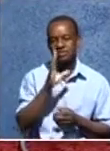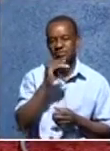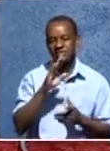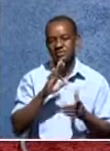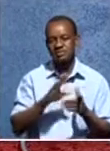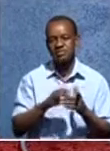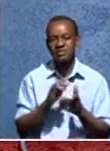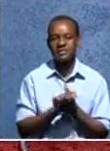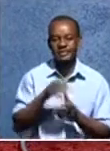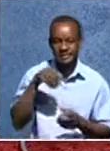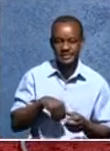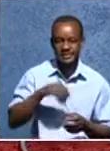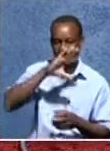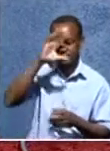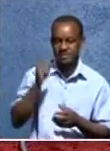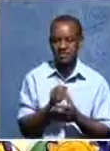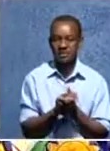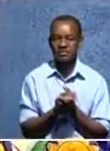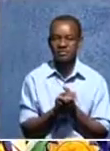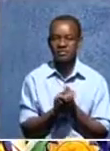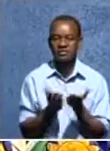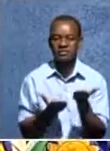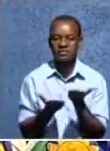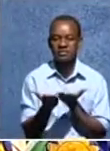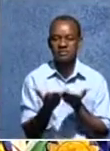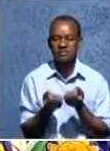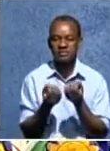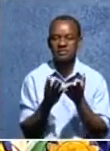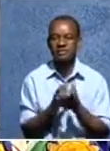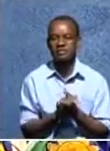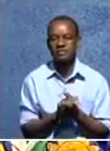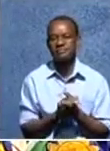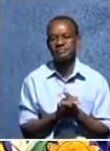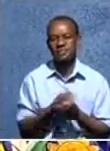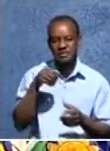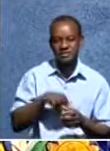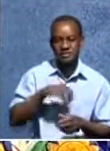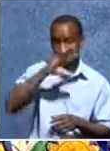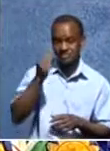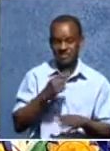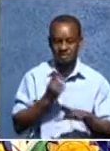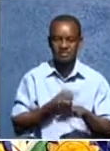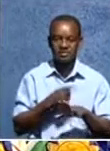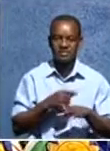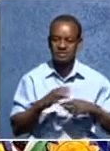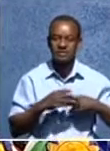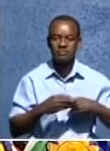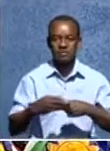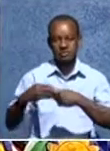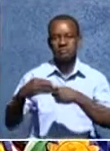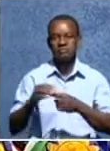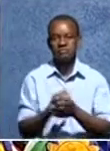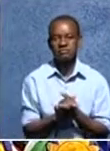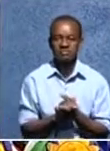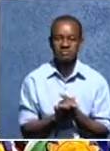one of the audience or the interviews that you did, where they said in South Africa it almost seems natural. It was not, in fact. They had a major campaign before